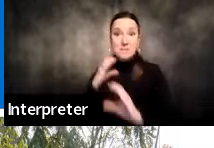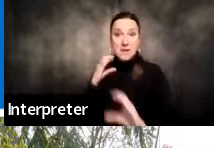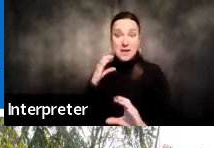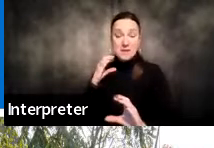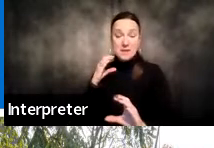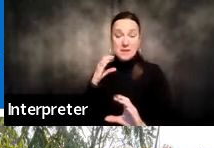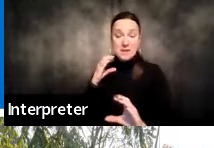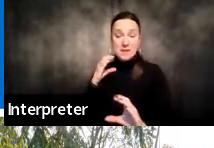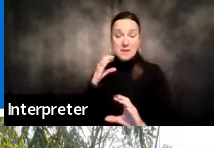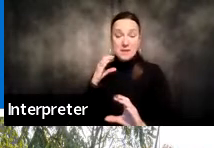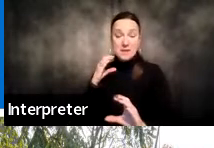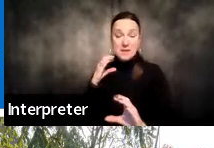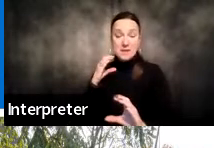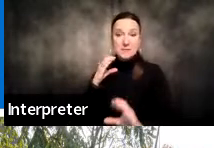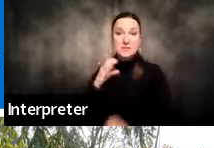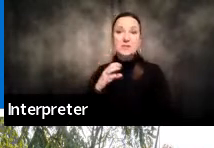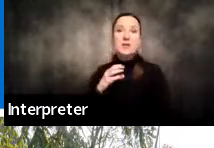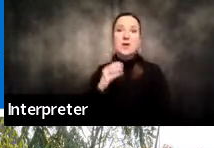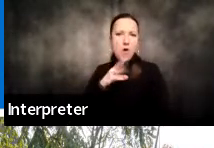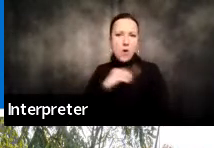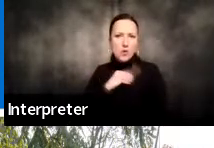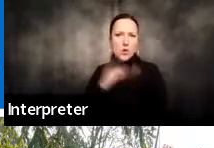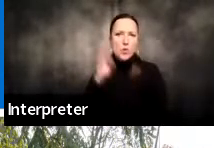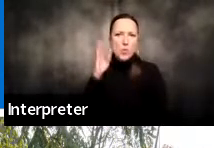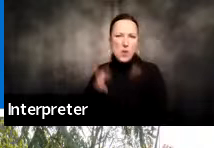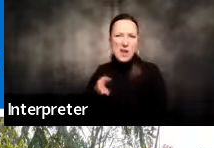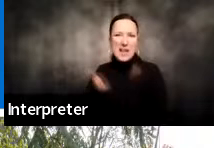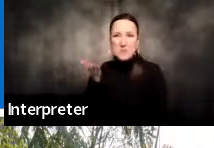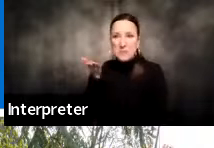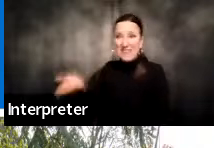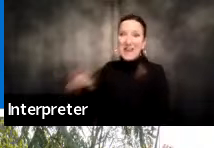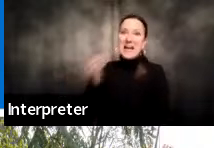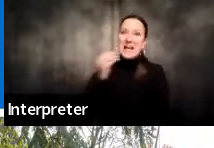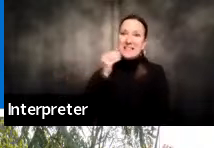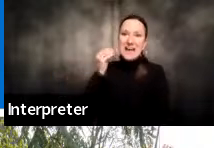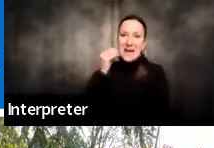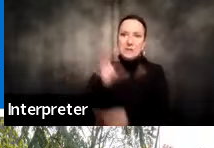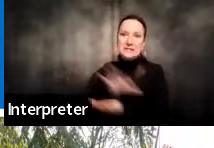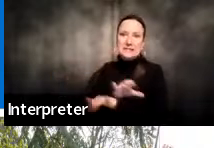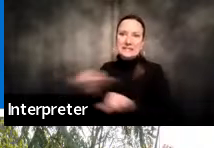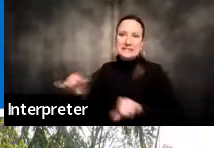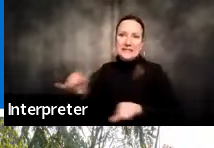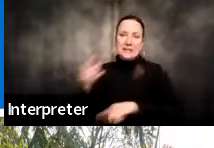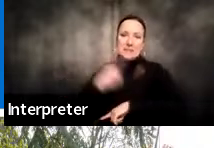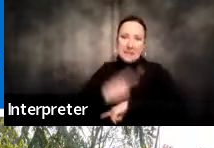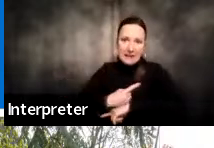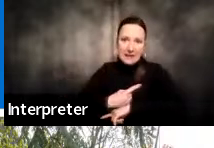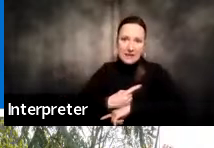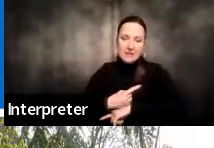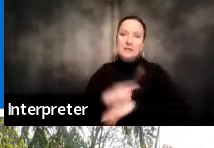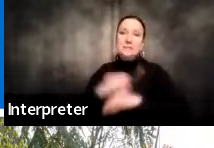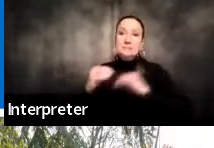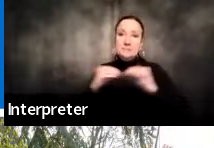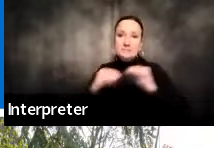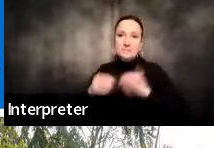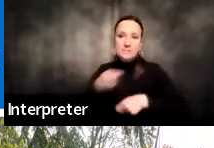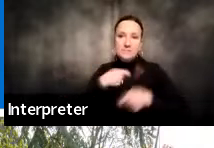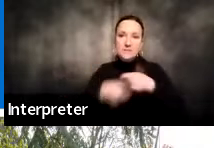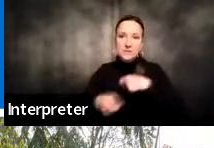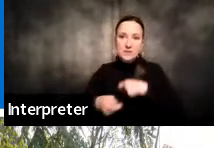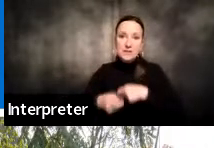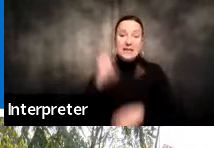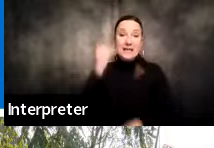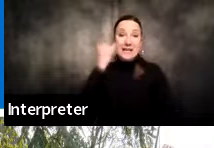to be home. So we'll work with you to schedule that replacement. And if your home is on a block that